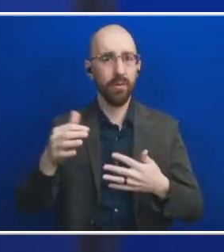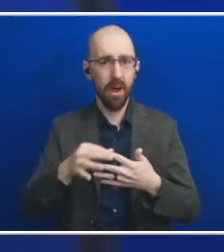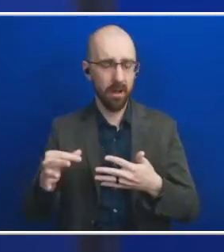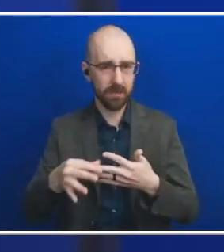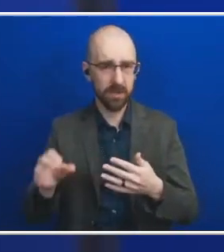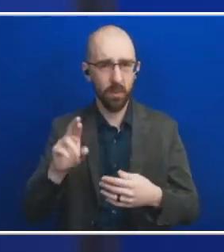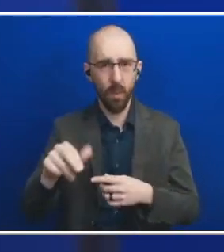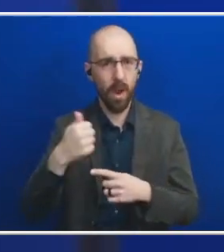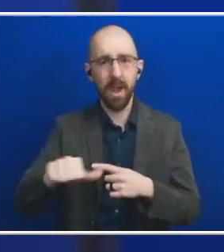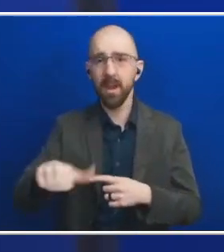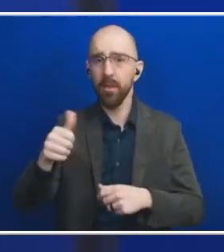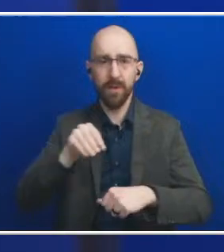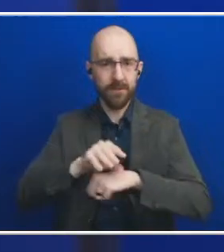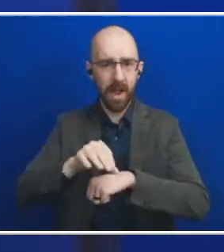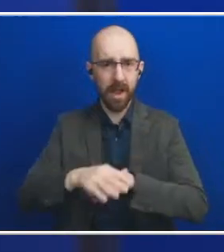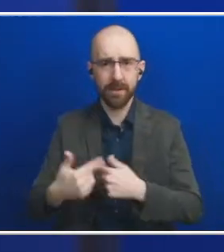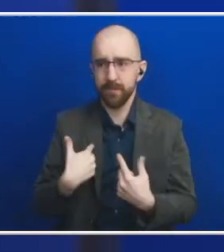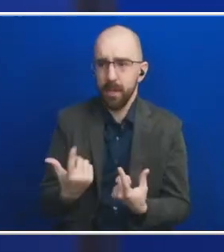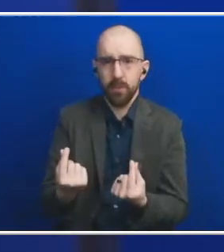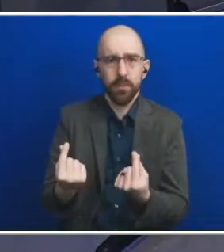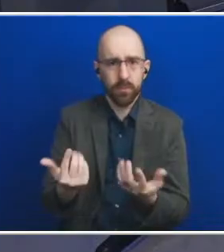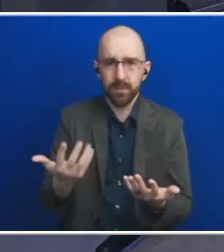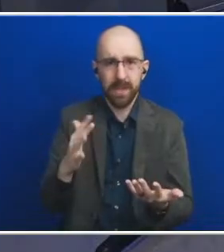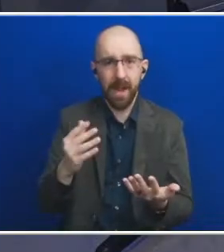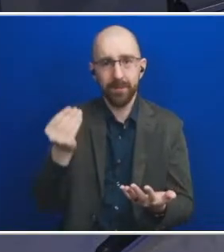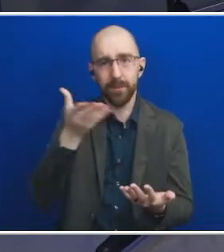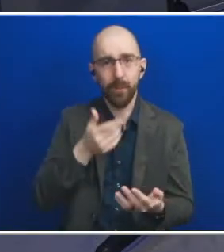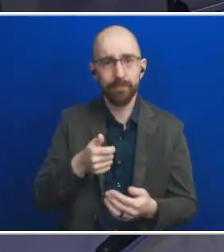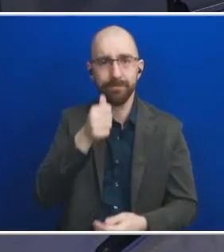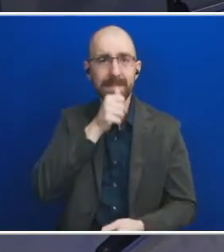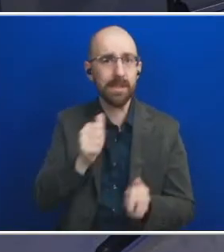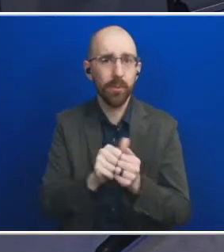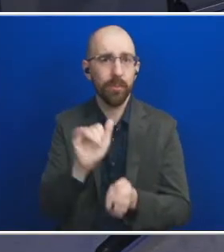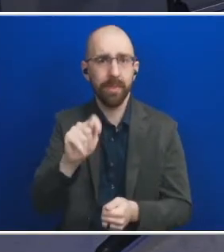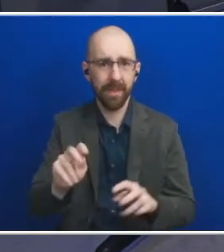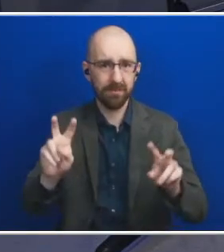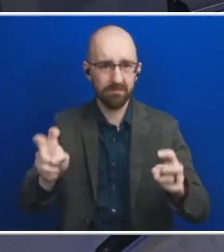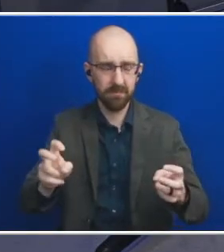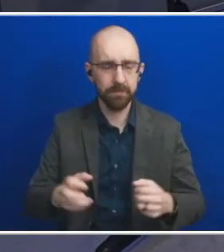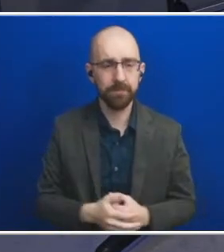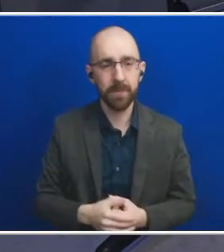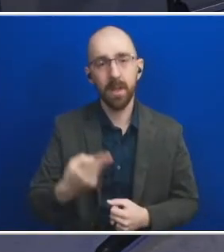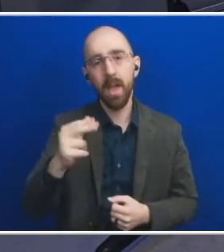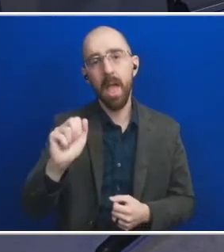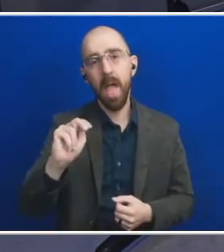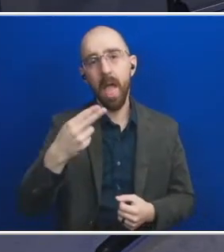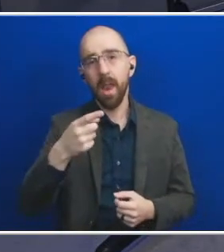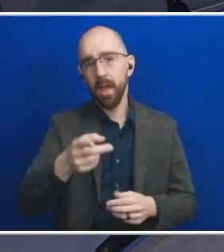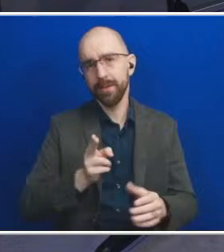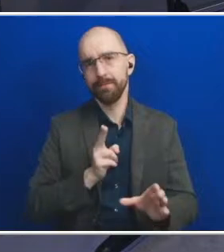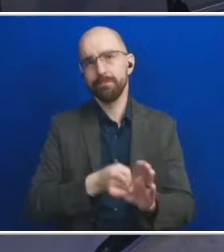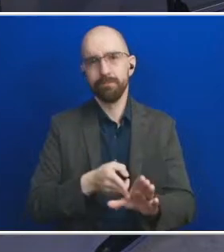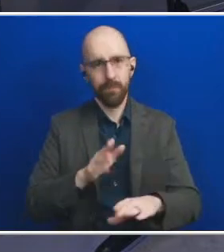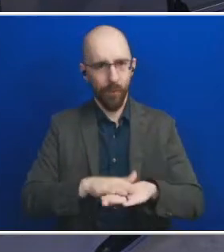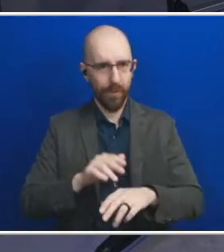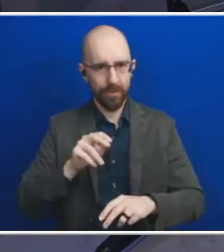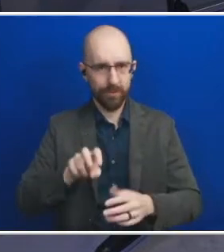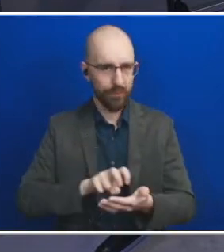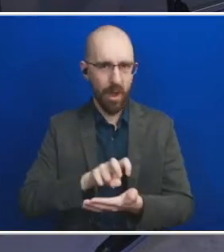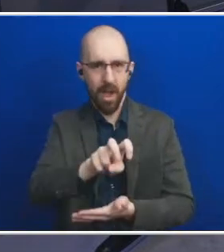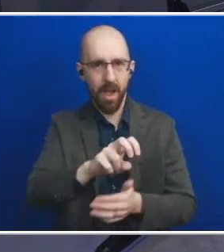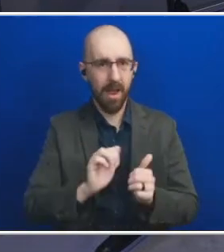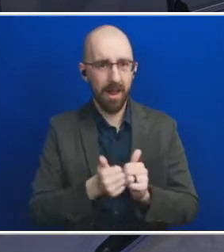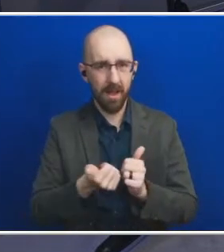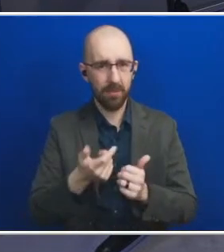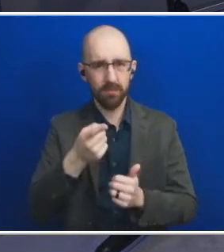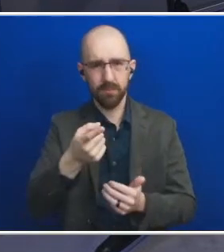what to do about it. I was kind of just told deal with it. Hannah, you were along for the ride during this time, part of these years. What were you noticing and how was this affecting